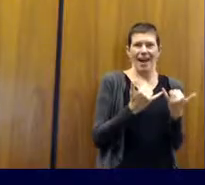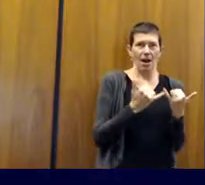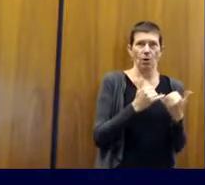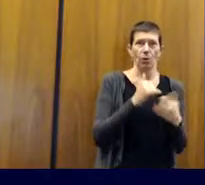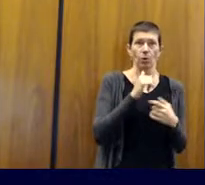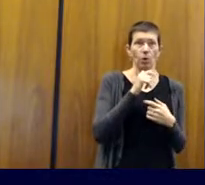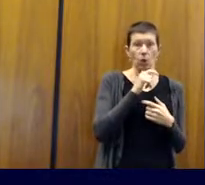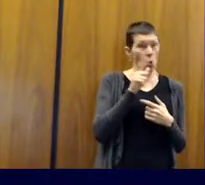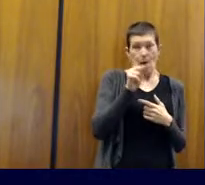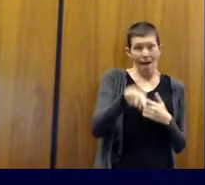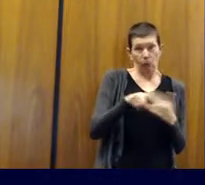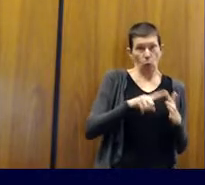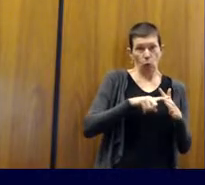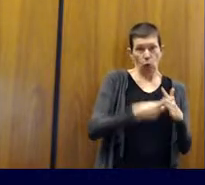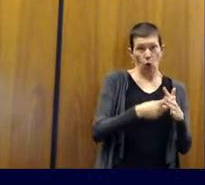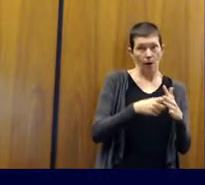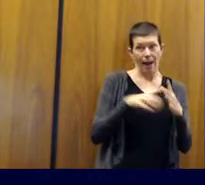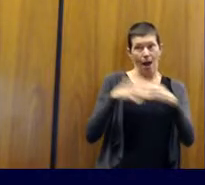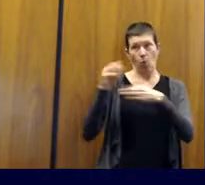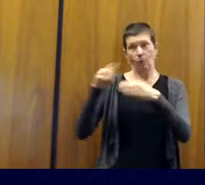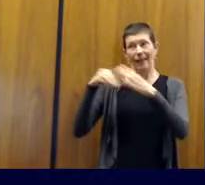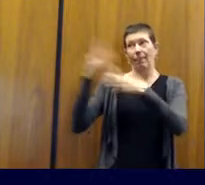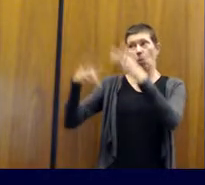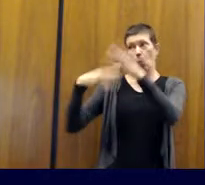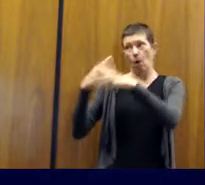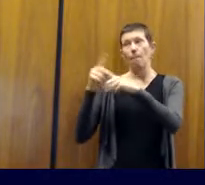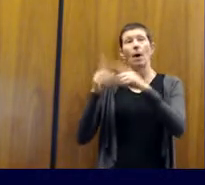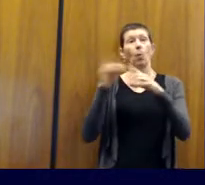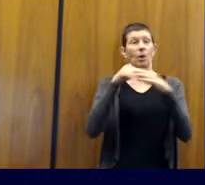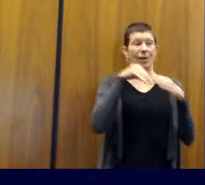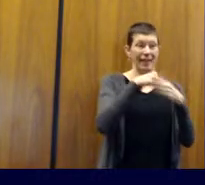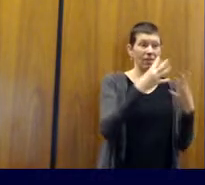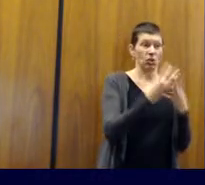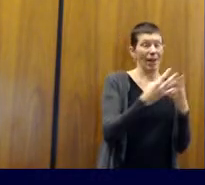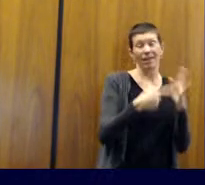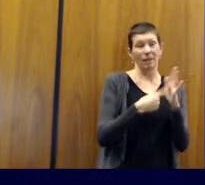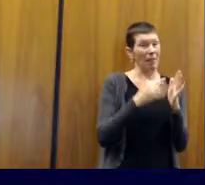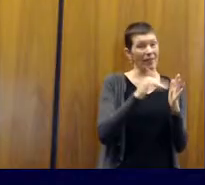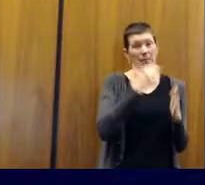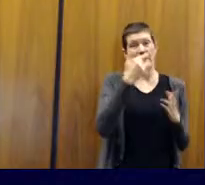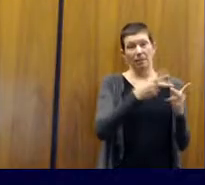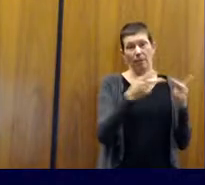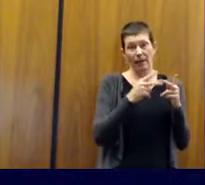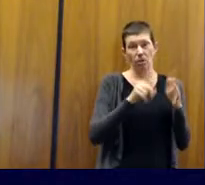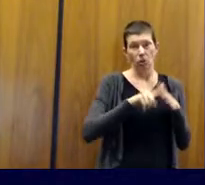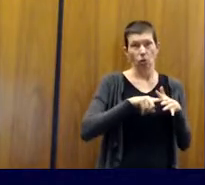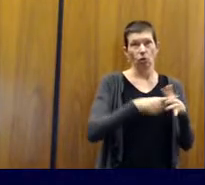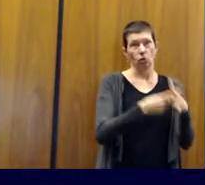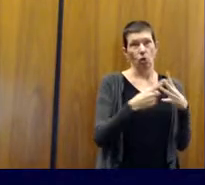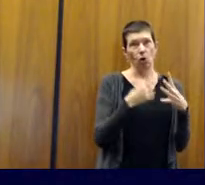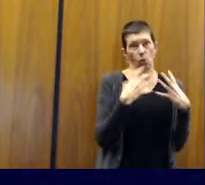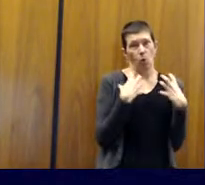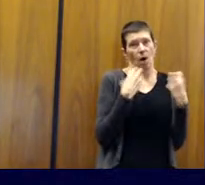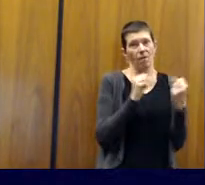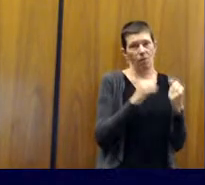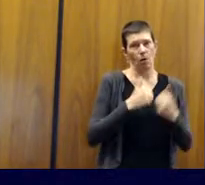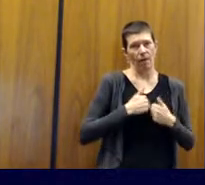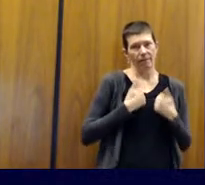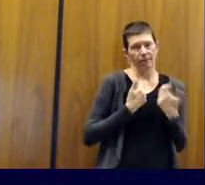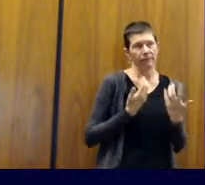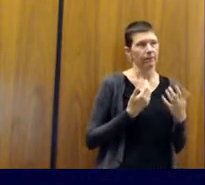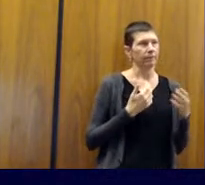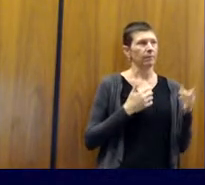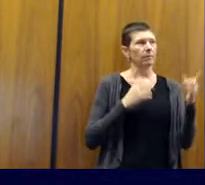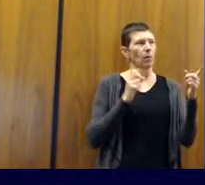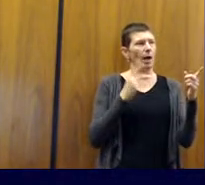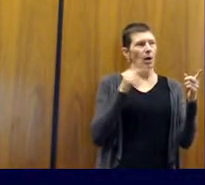have to start it out in the world, but when you're in jail, sometimes that's the best place to start recovery of your life. And Okay. It was great for us. All right. I'll